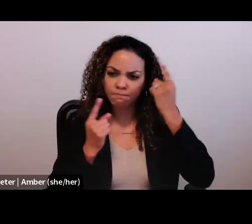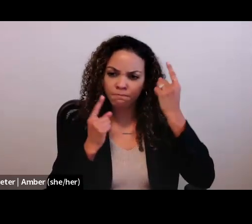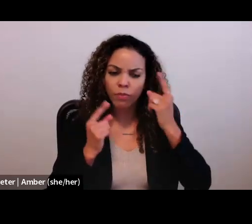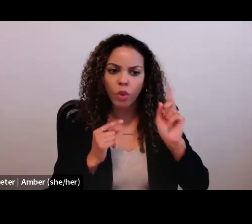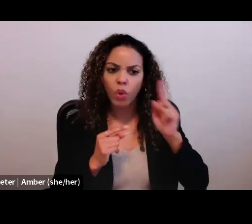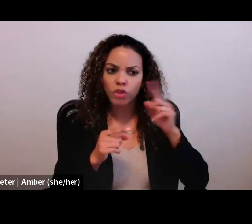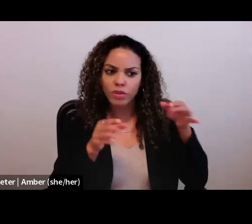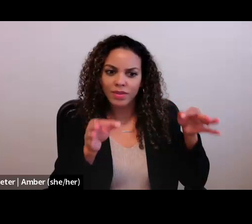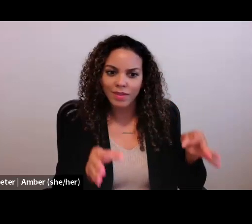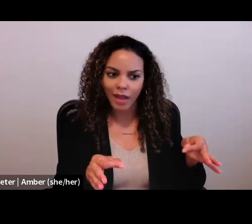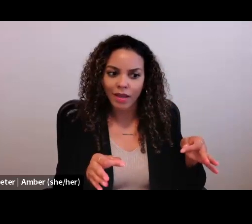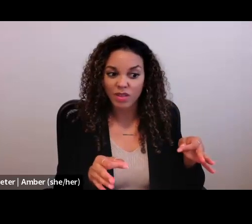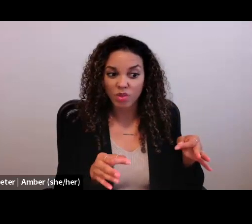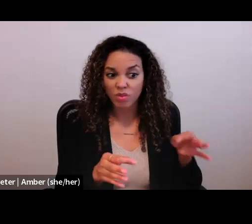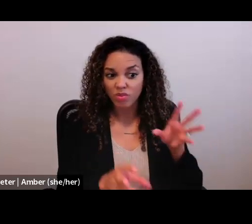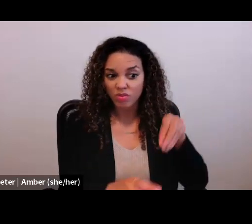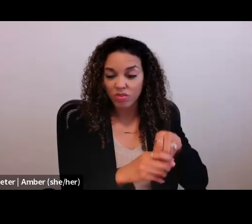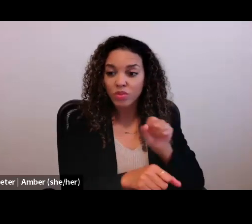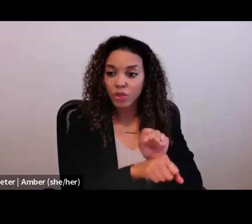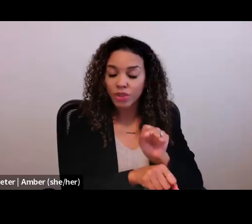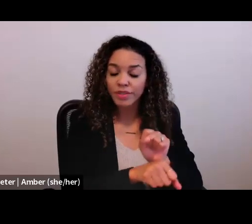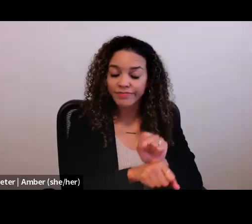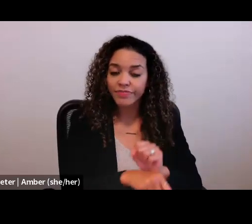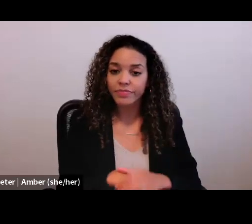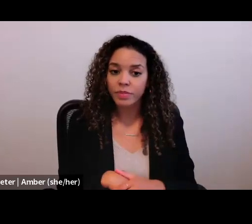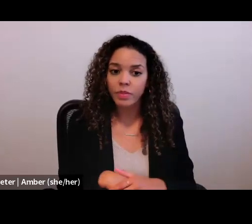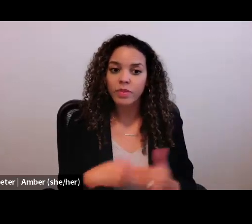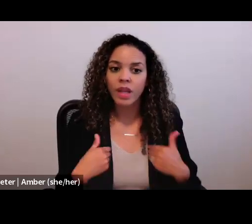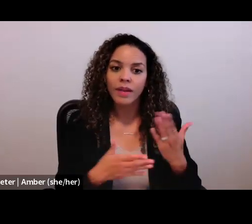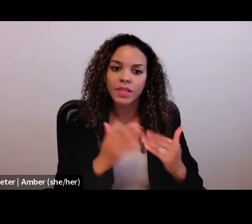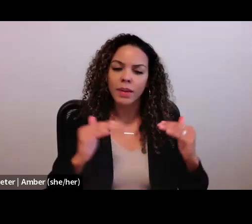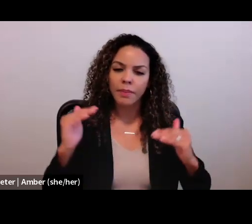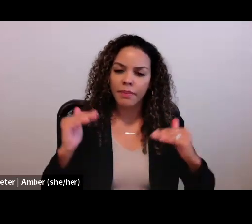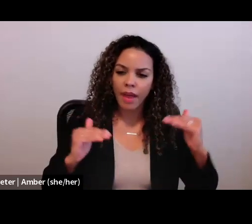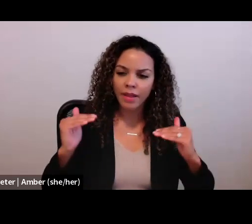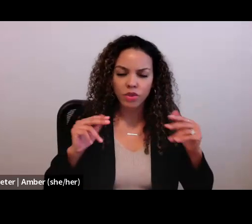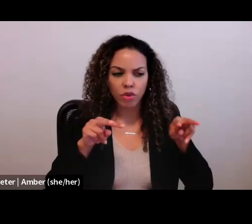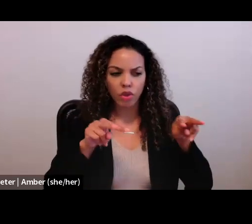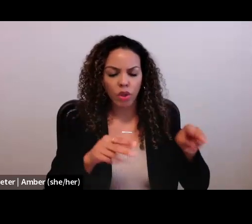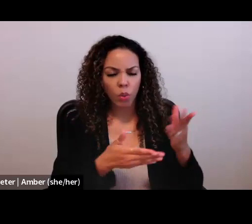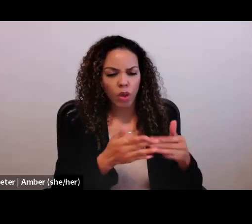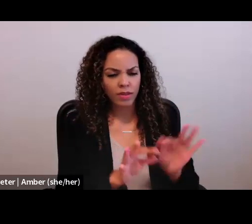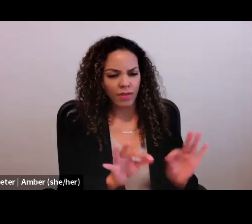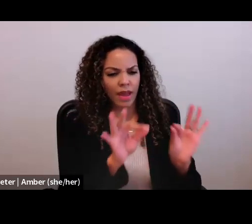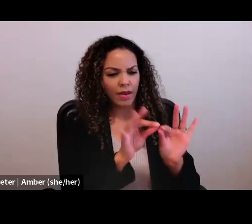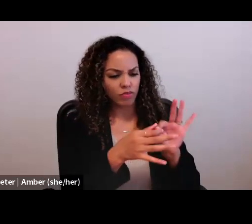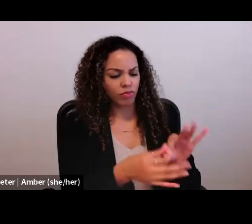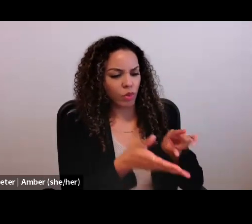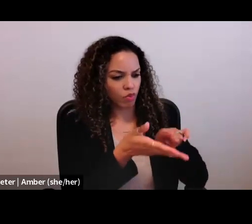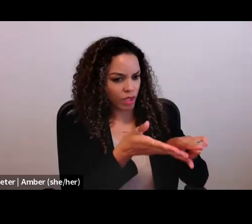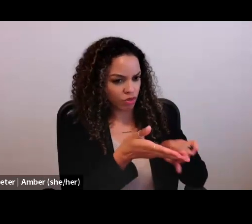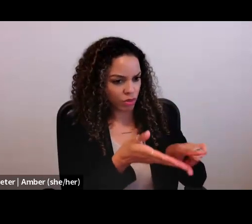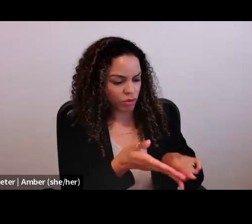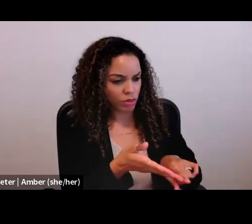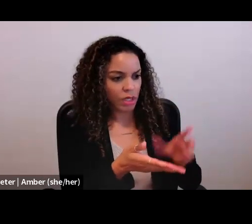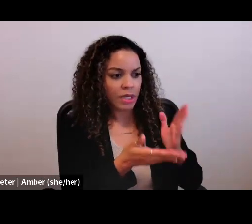to work, right? And so there are some balances where you're looking at what's the value that's placed on research here, right? Some